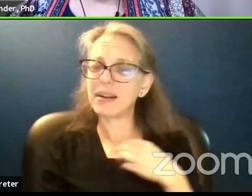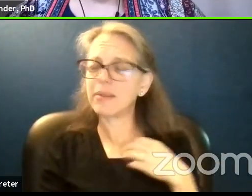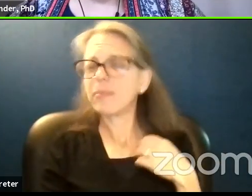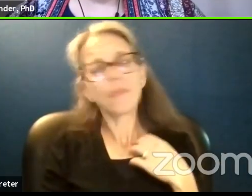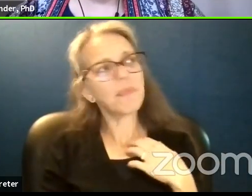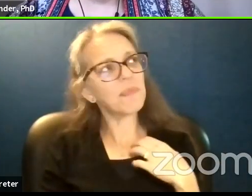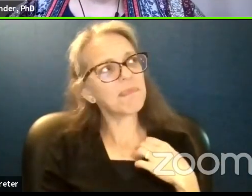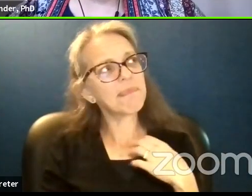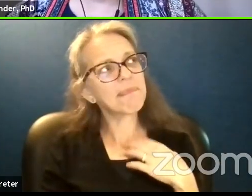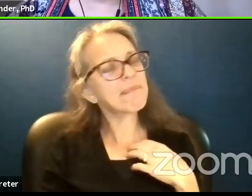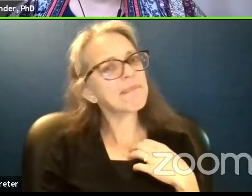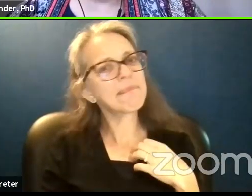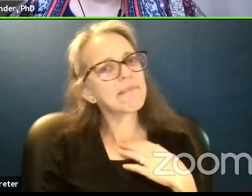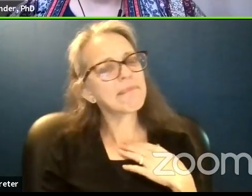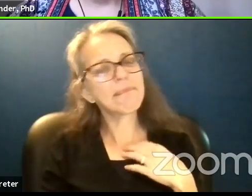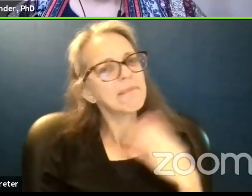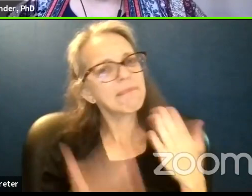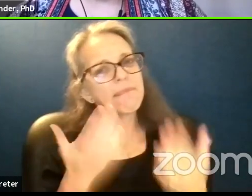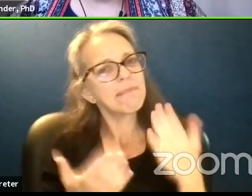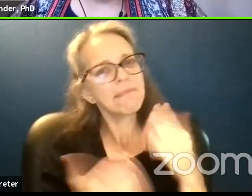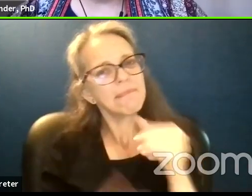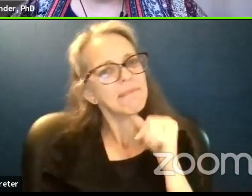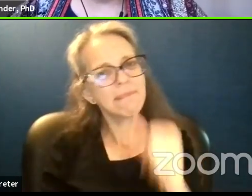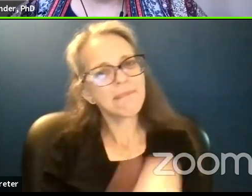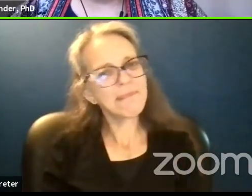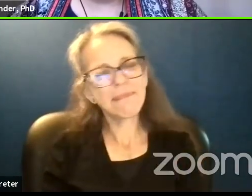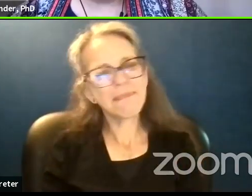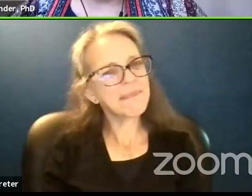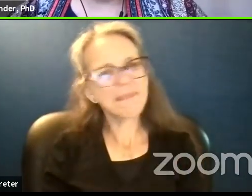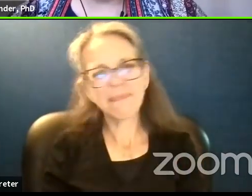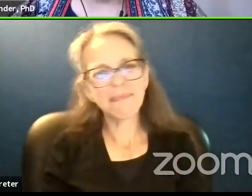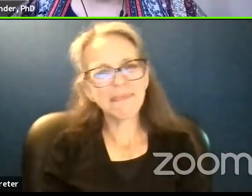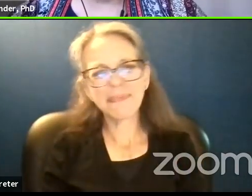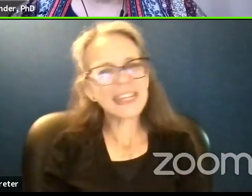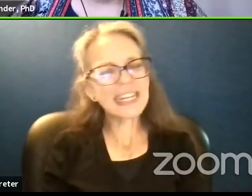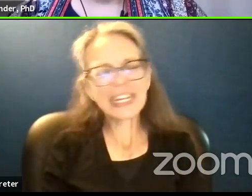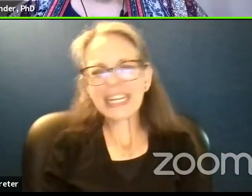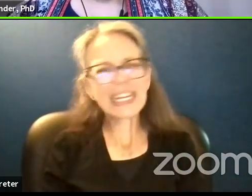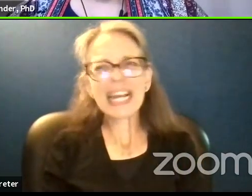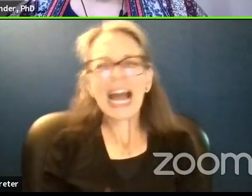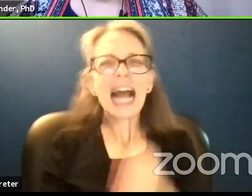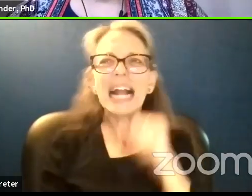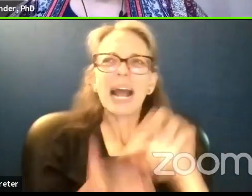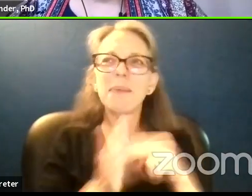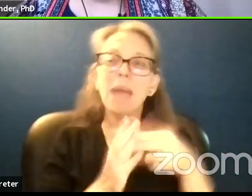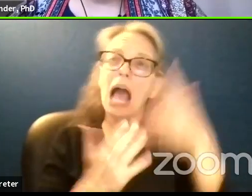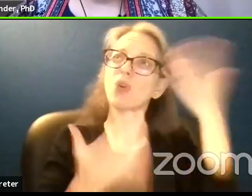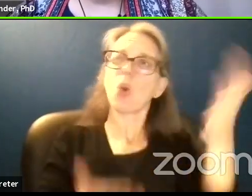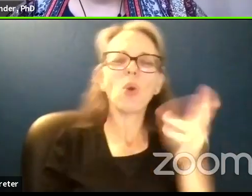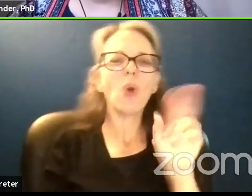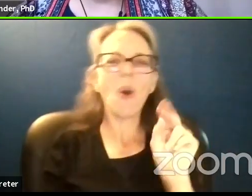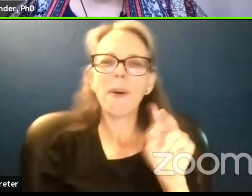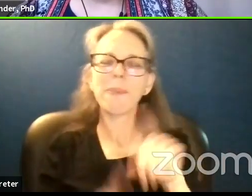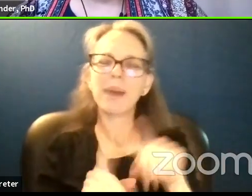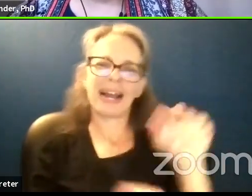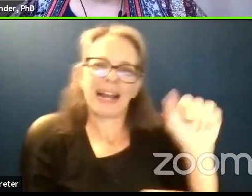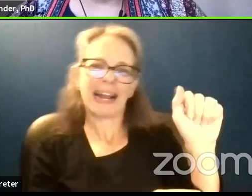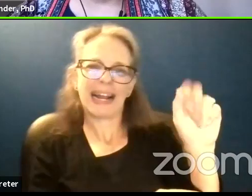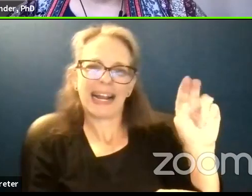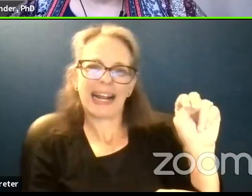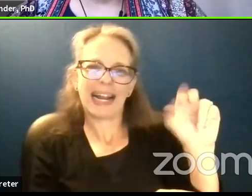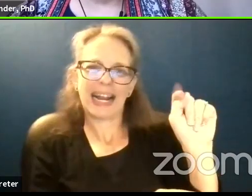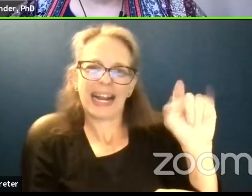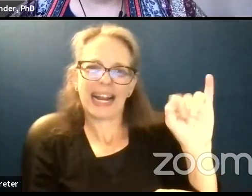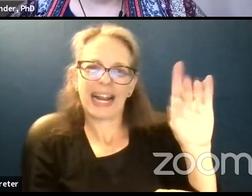Probably not. It's not an I don't know, but it's you know, antibodies live